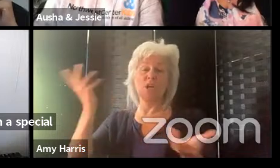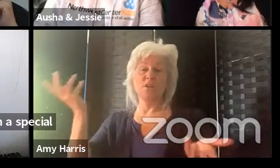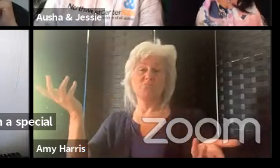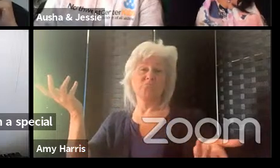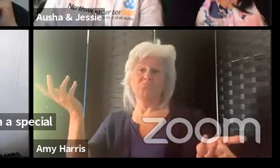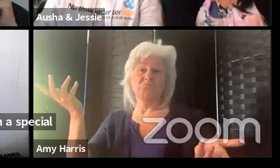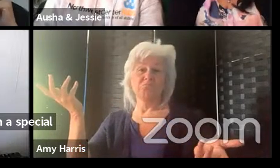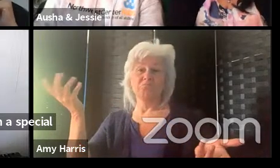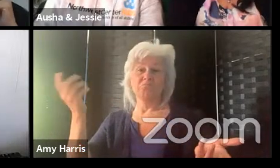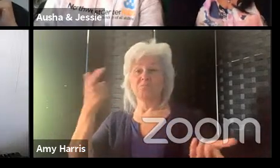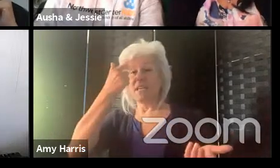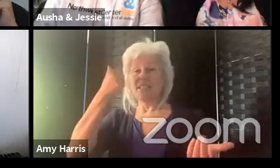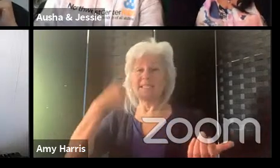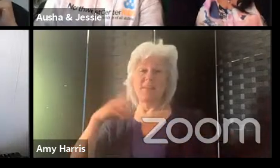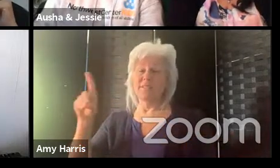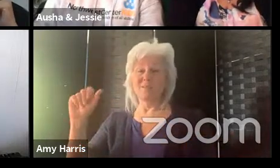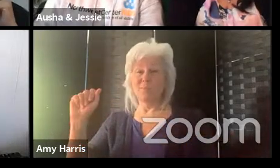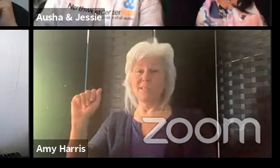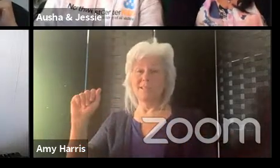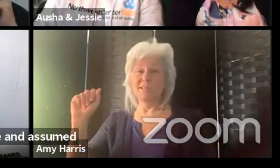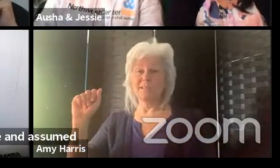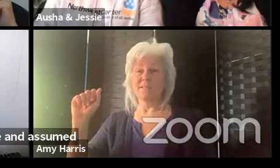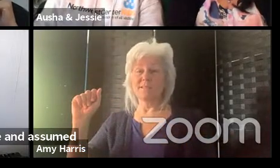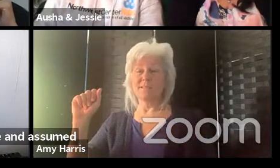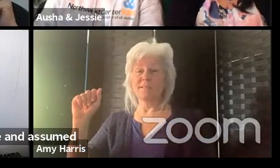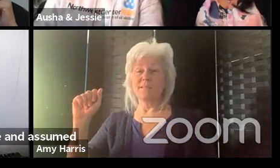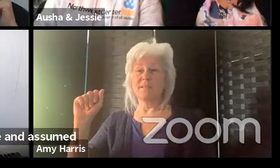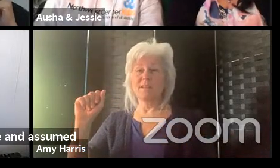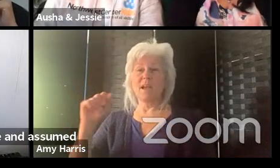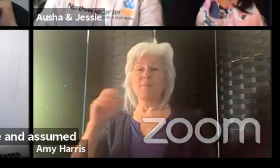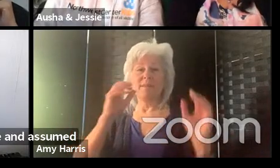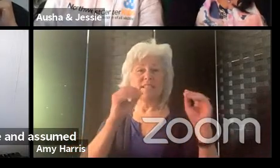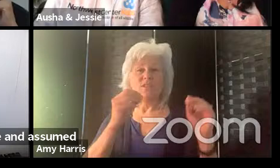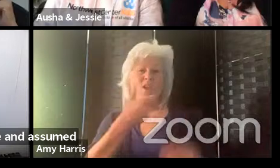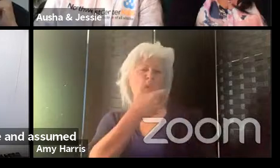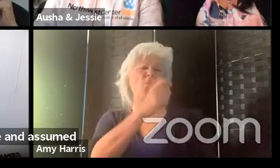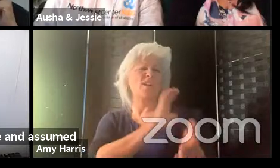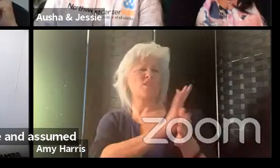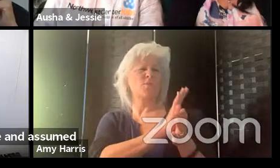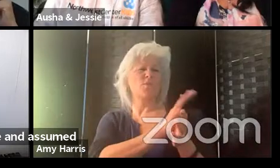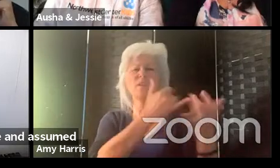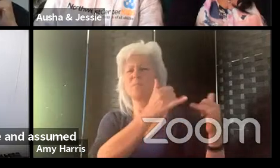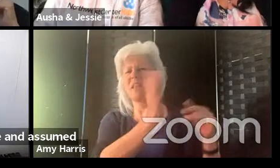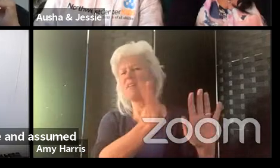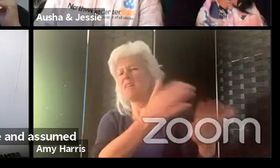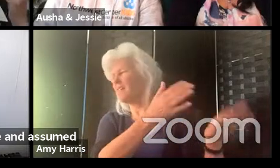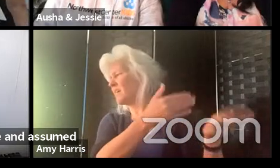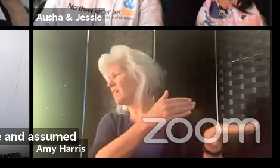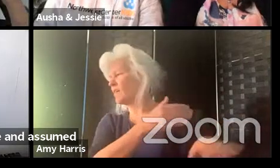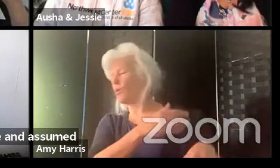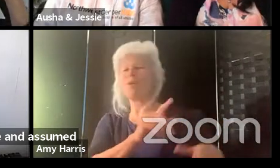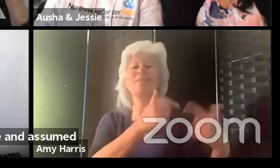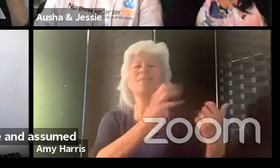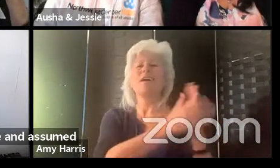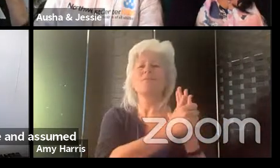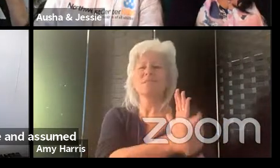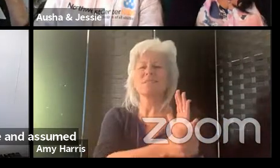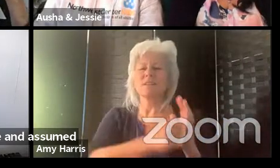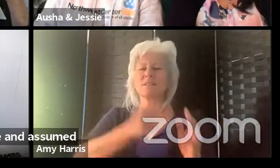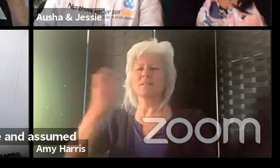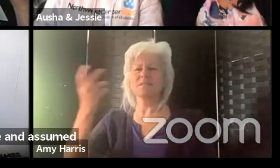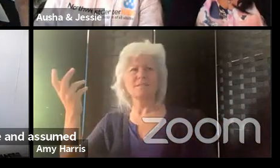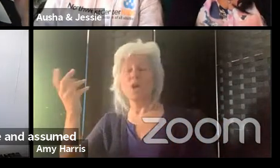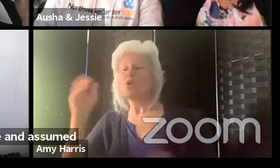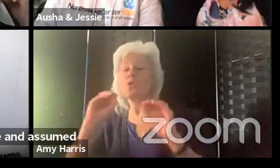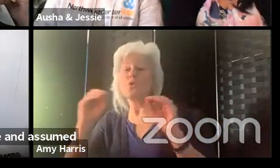my disabilities. Teachers had me play games or watch movies that were about life skills. I barely did academic